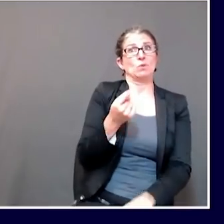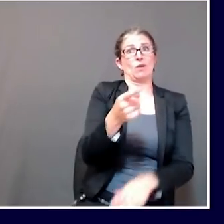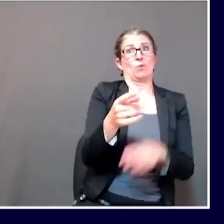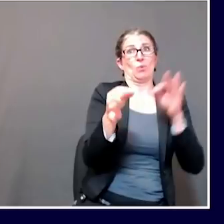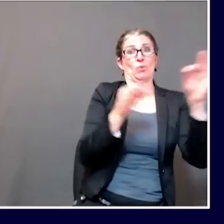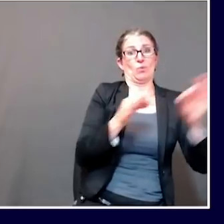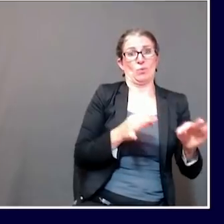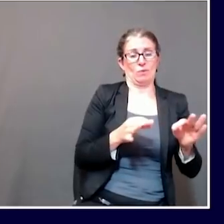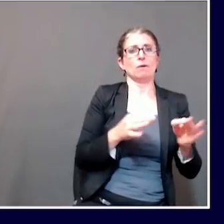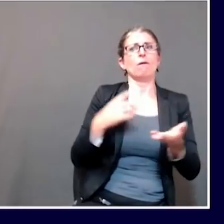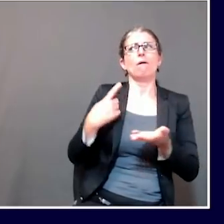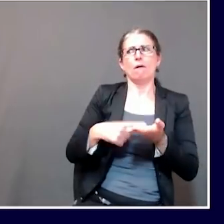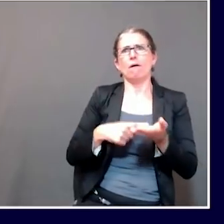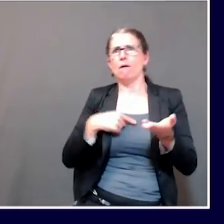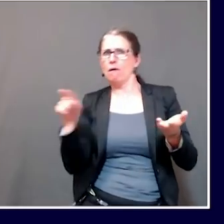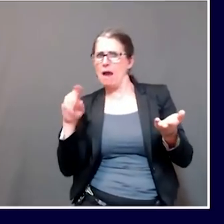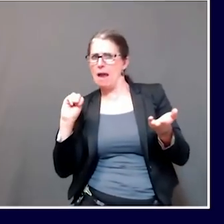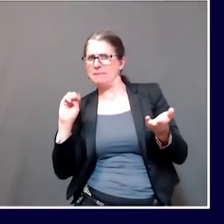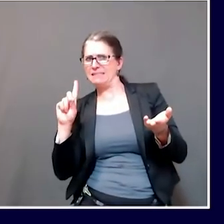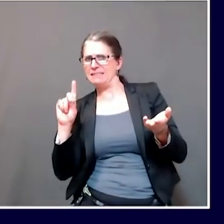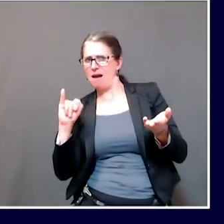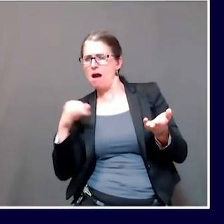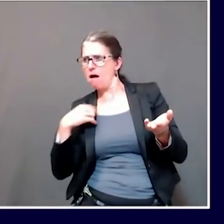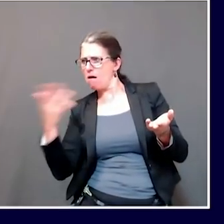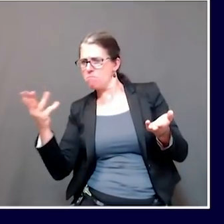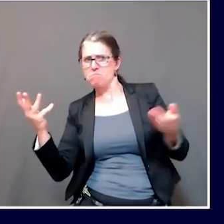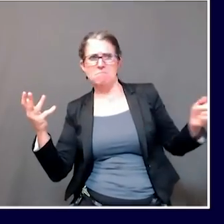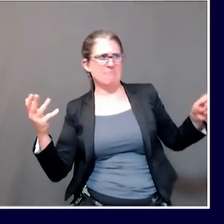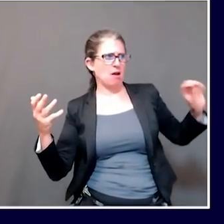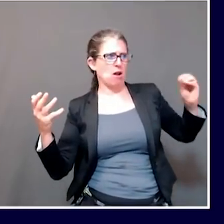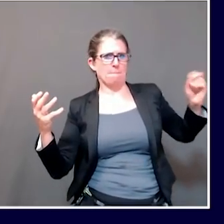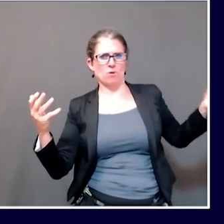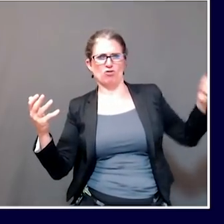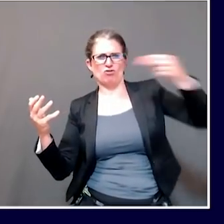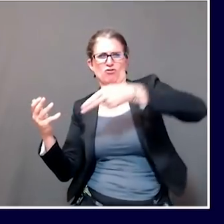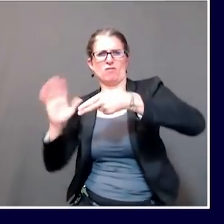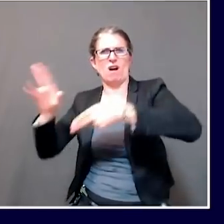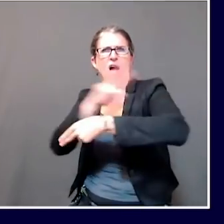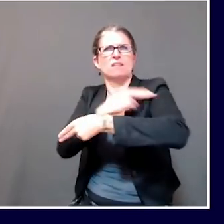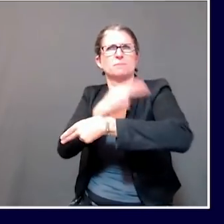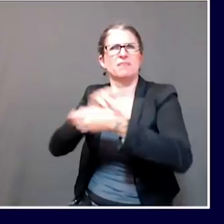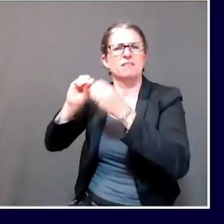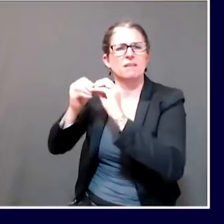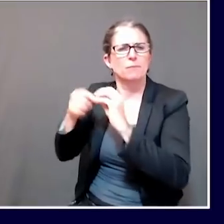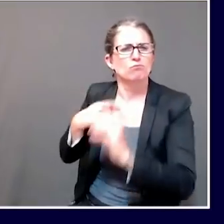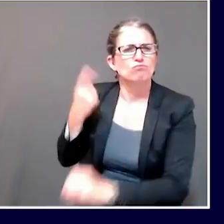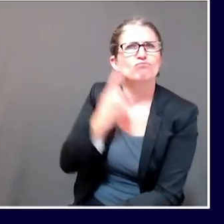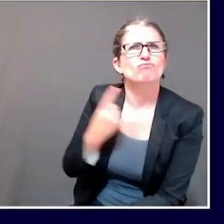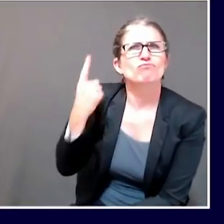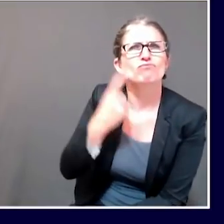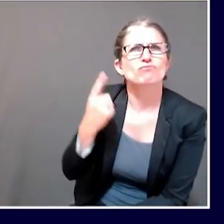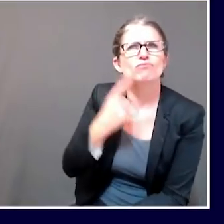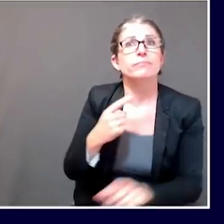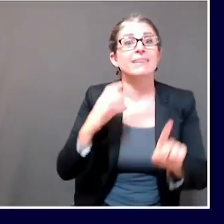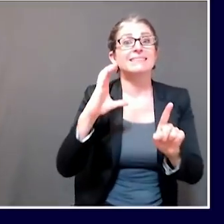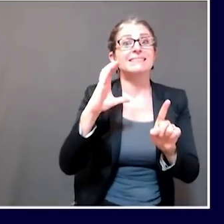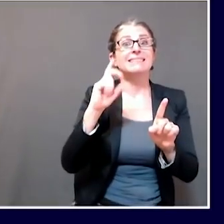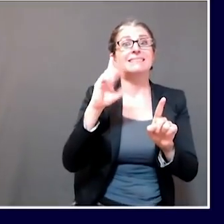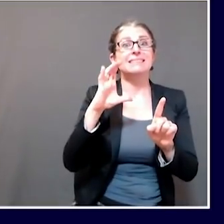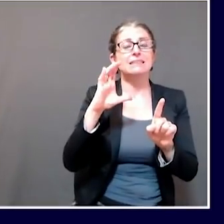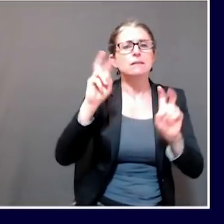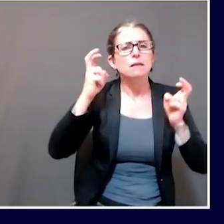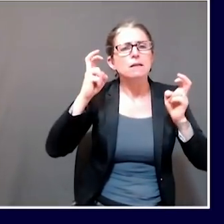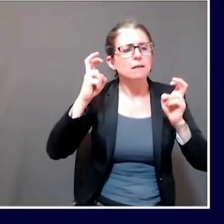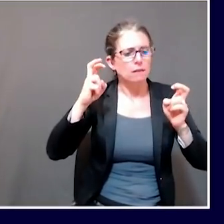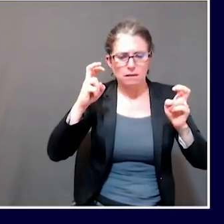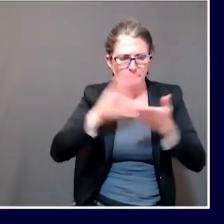from the CDC and the hospital jointly, it said CDC conducts case investigations for all confirmed cases of COVID-19